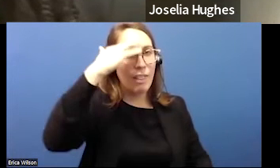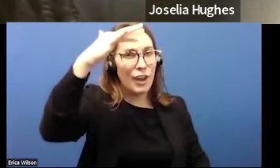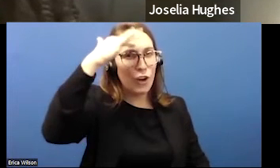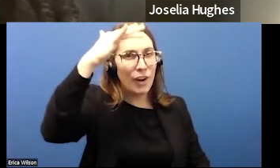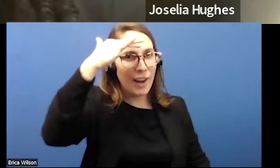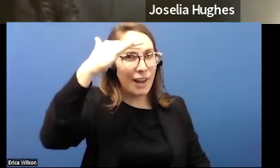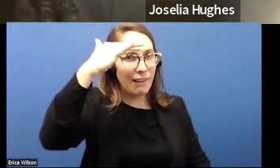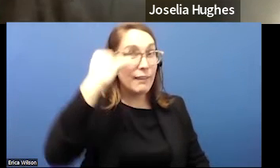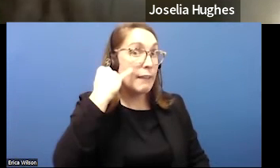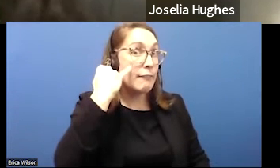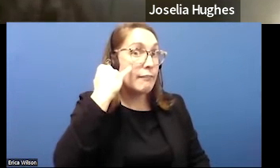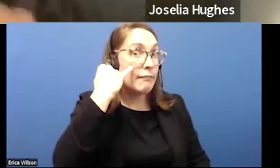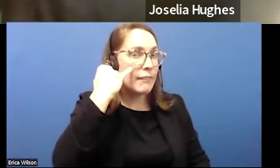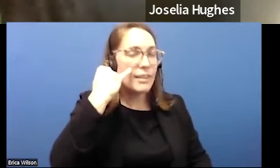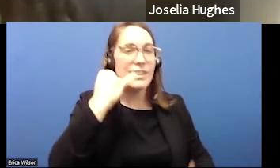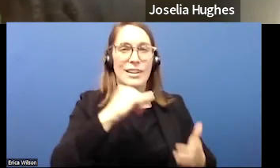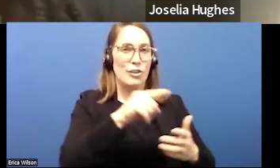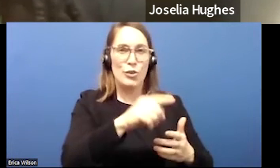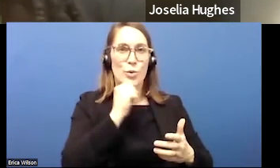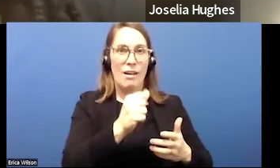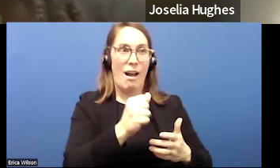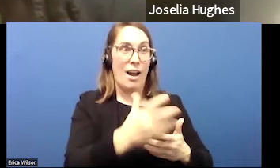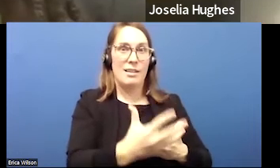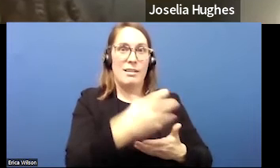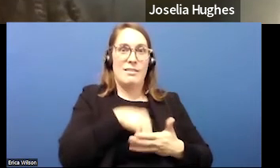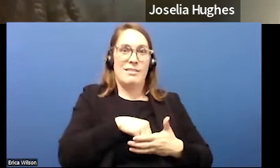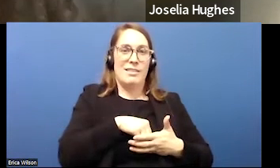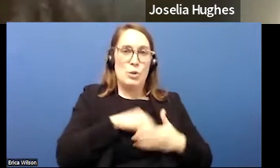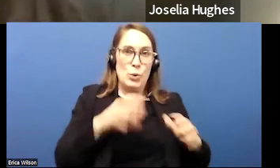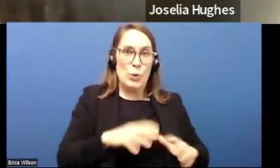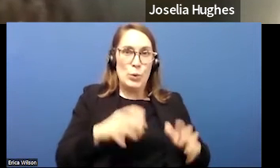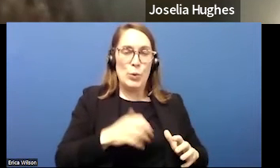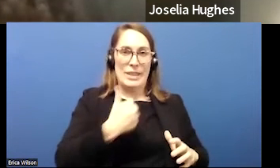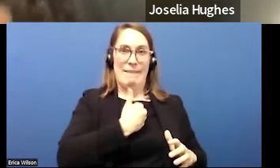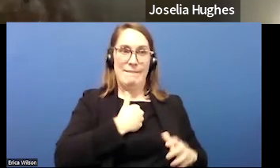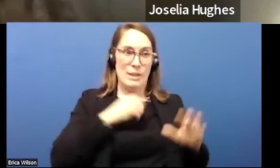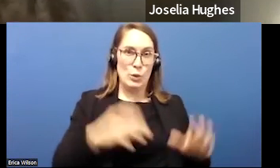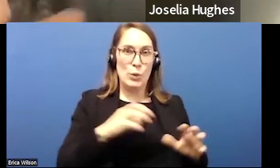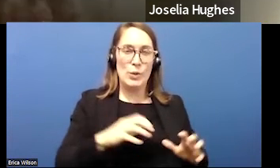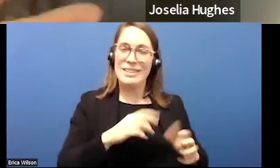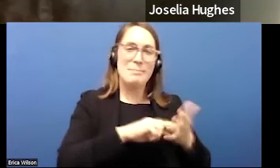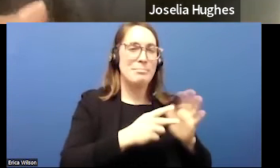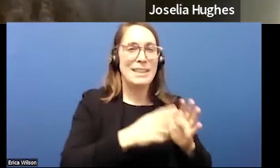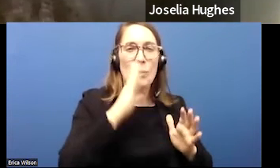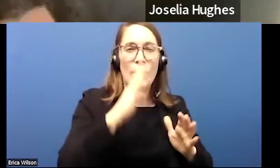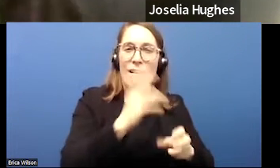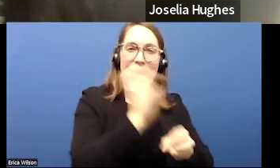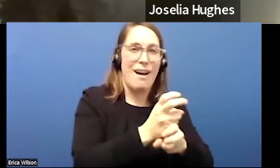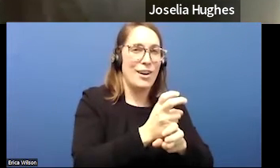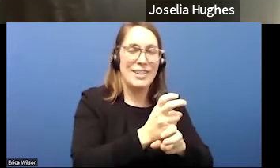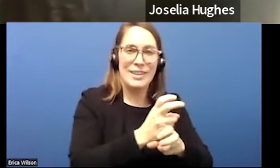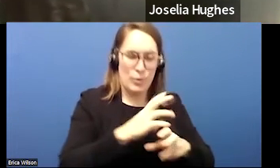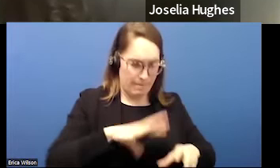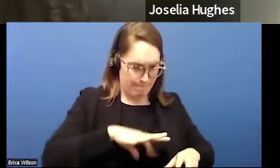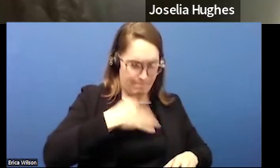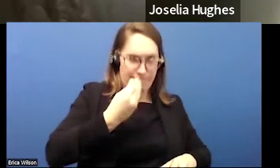and not come back to the body, it's sometimes or can be harder to